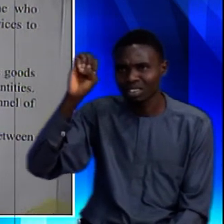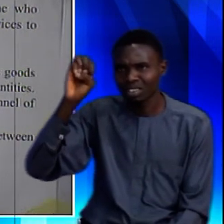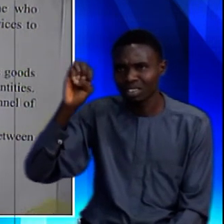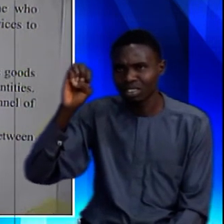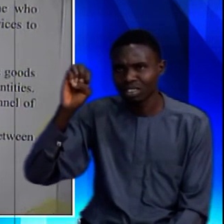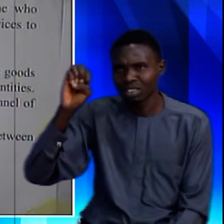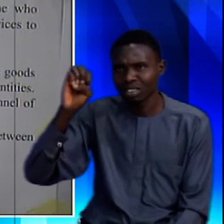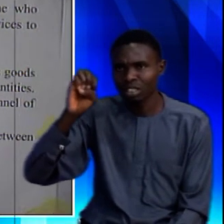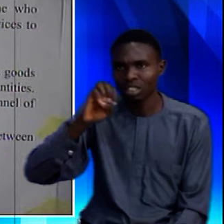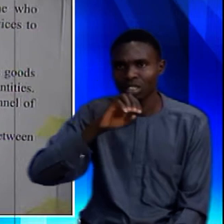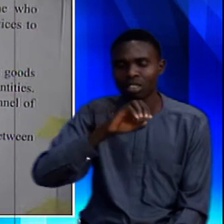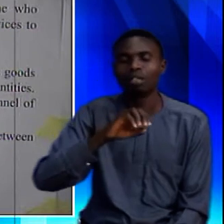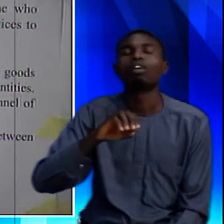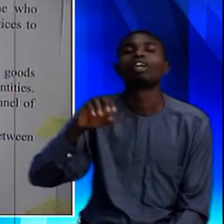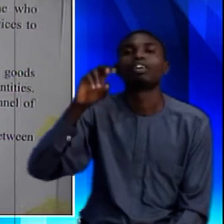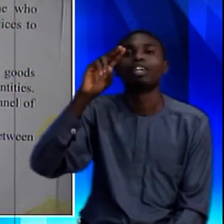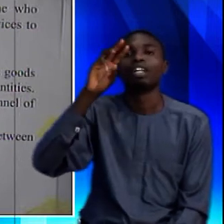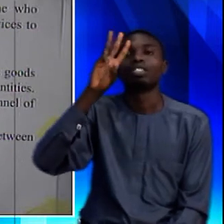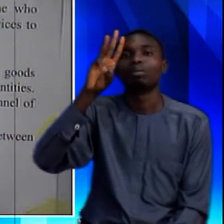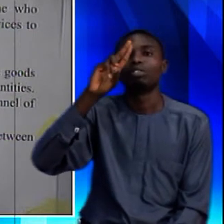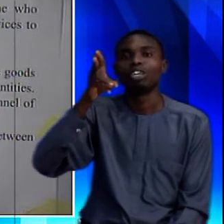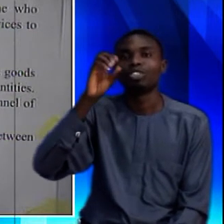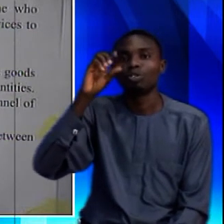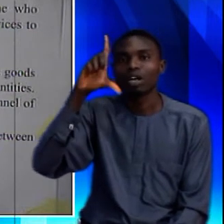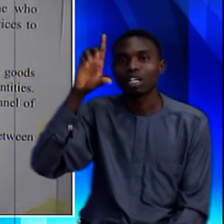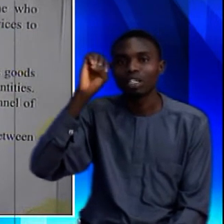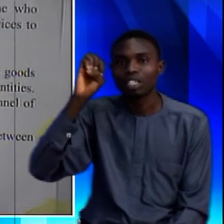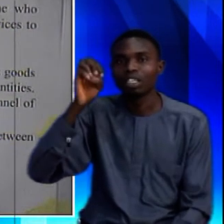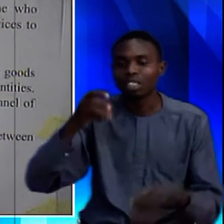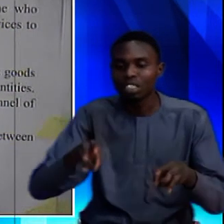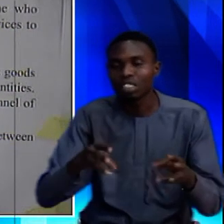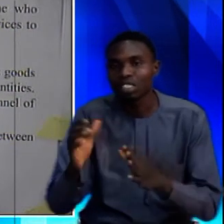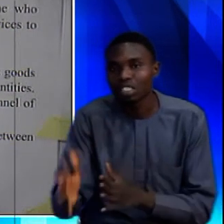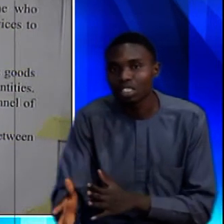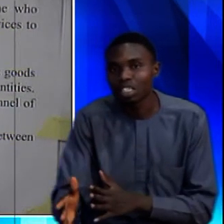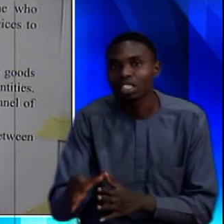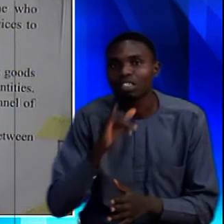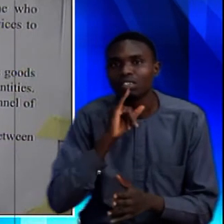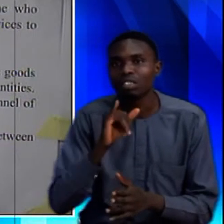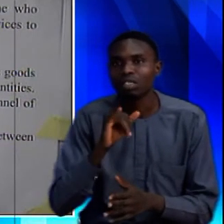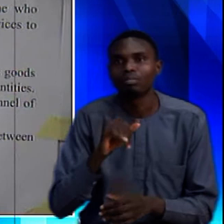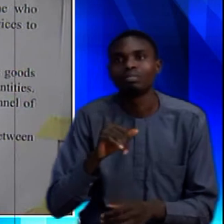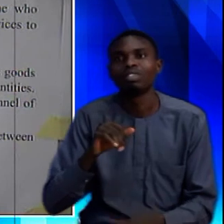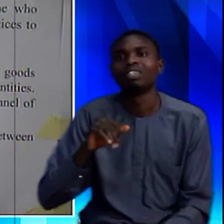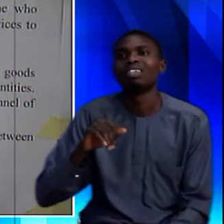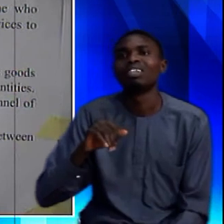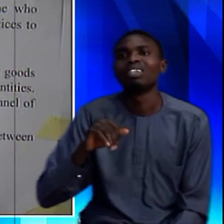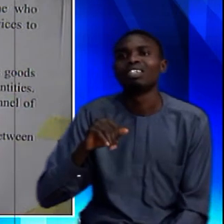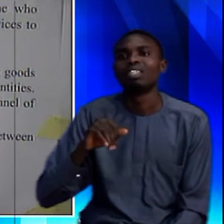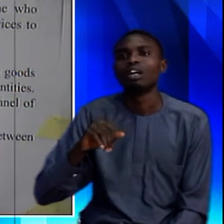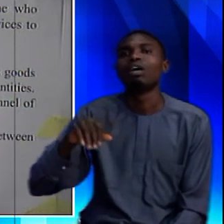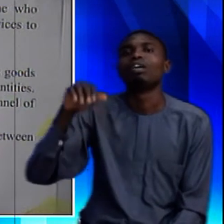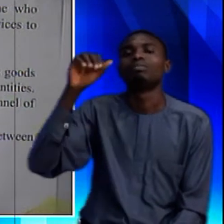that sense, that's what they call the intermediary. Called the intermediate between what? The retailer and